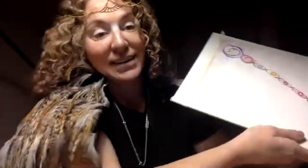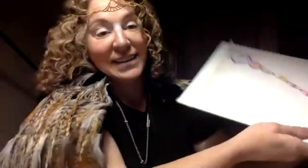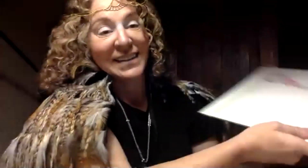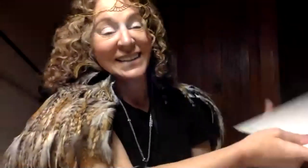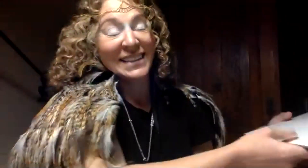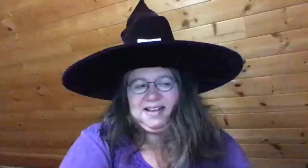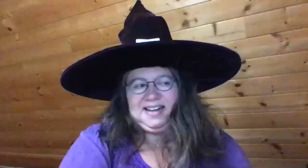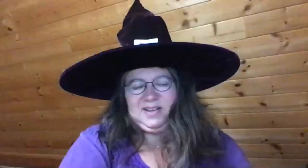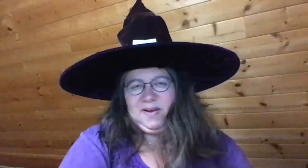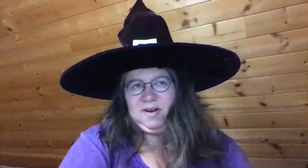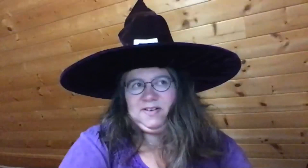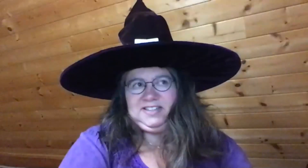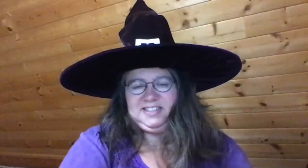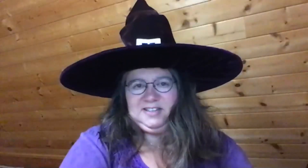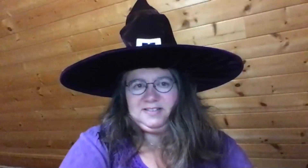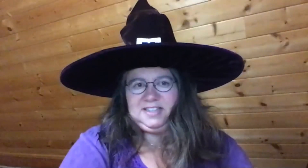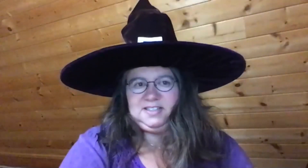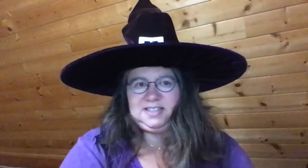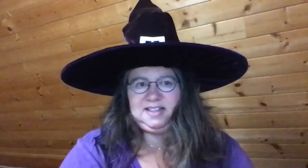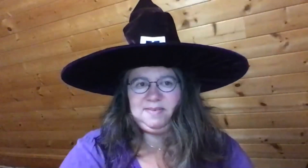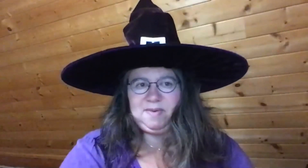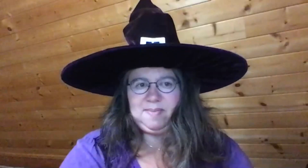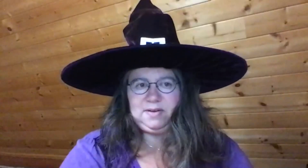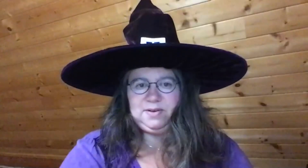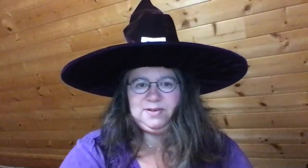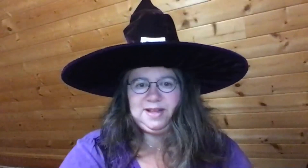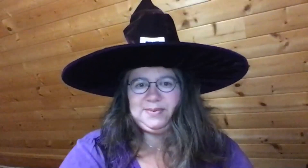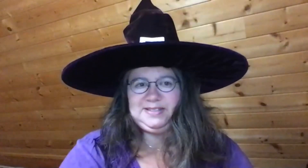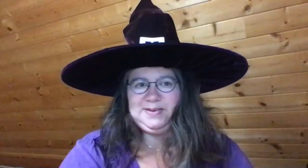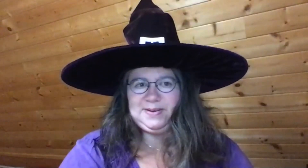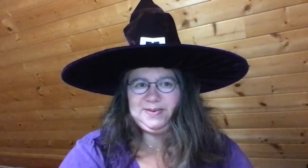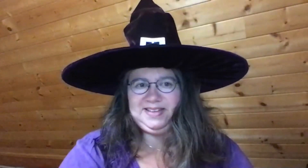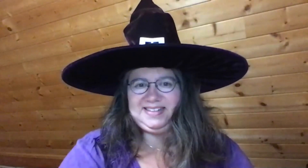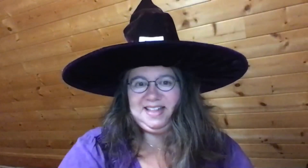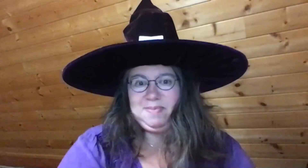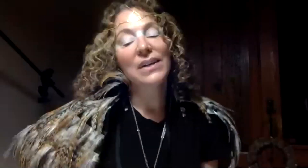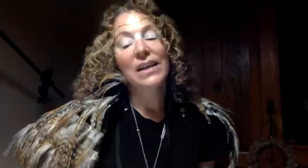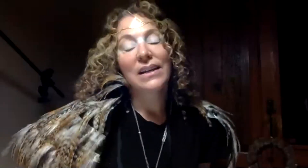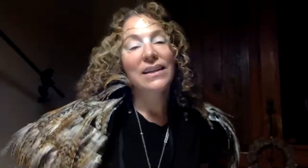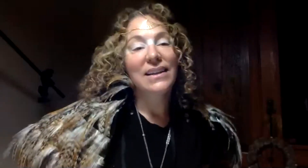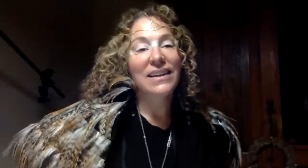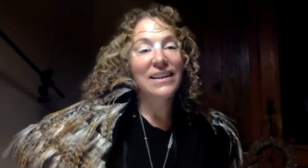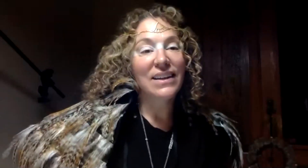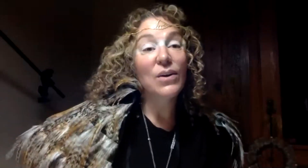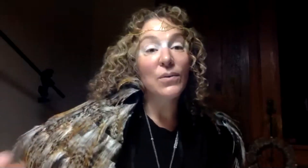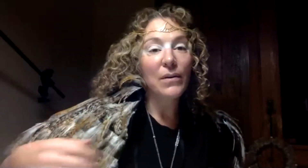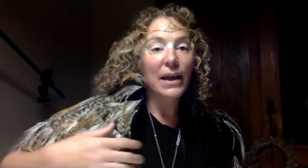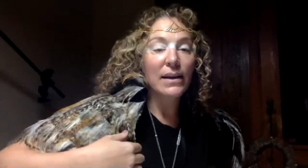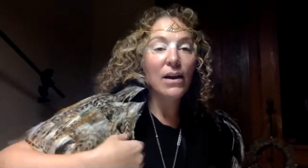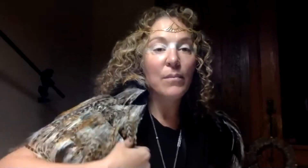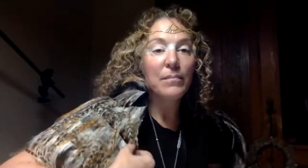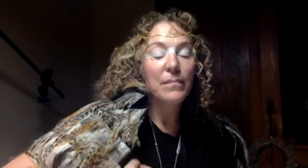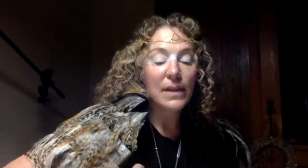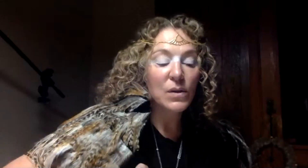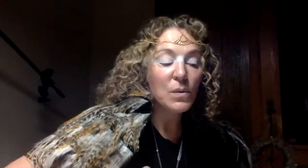Okay. That's great. And I'm going to ask you one more question too. Could you just say a little bit more about hoodoo? Like, what's hoodoo? Because a lot of people might not know. Oh,